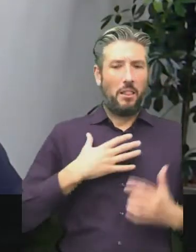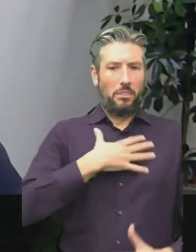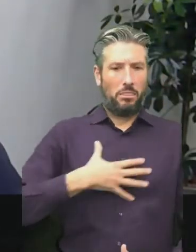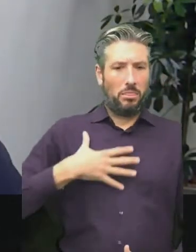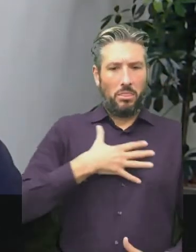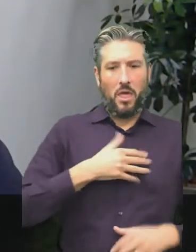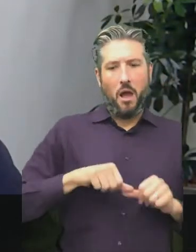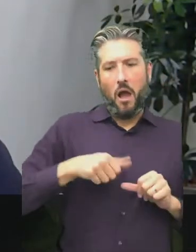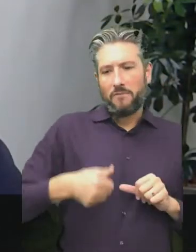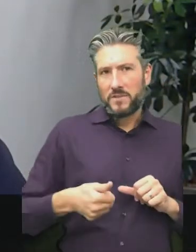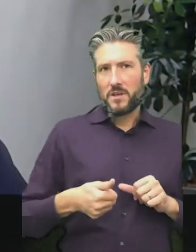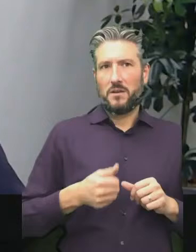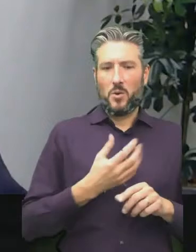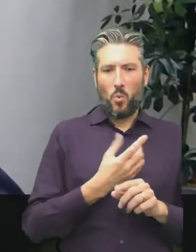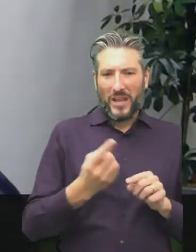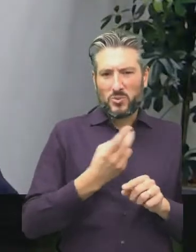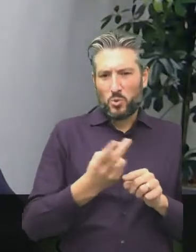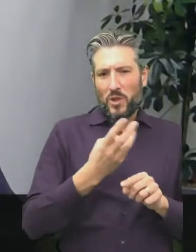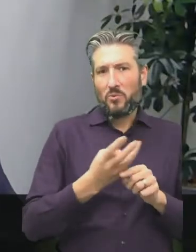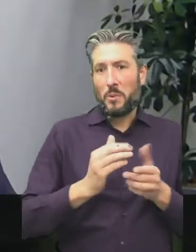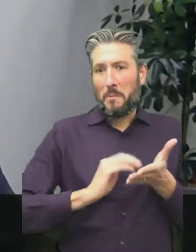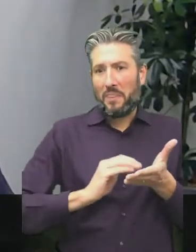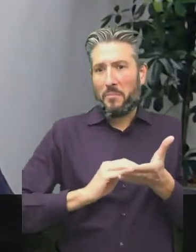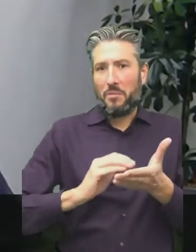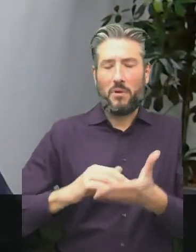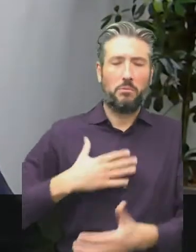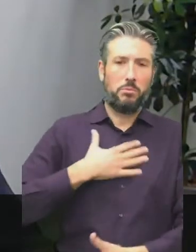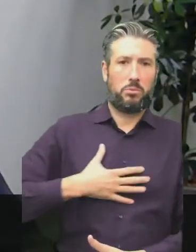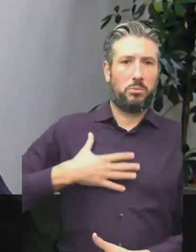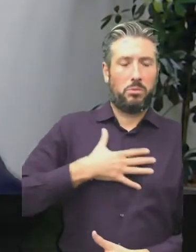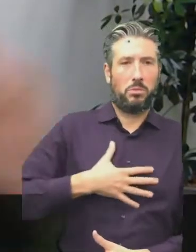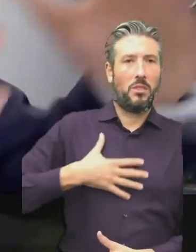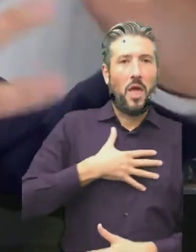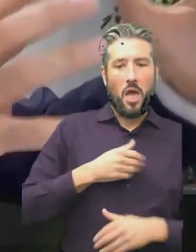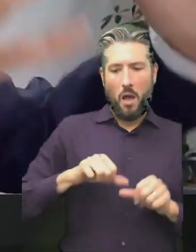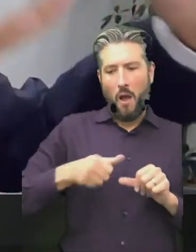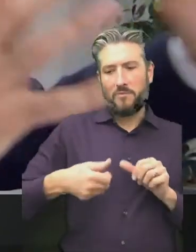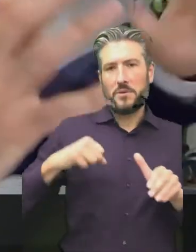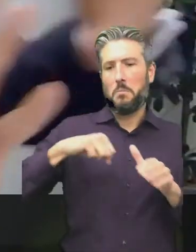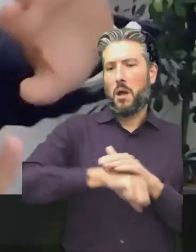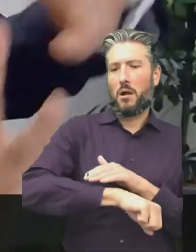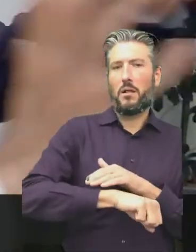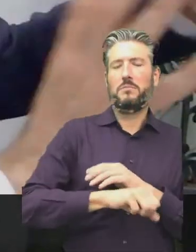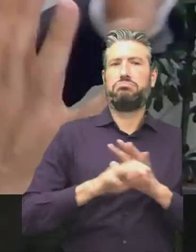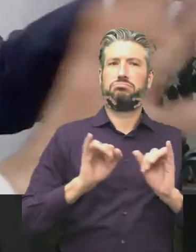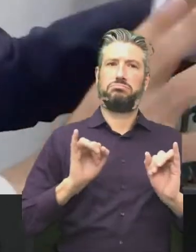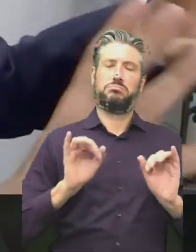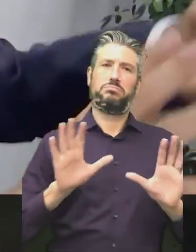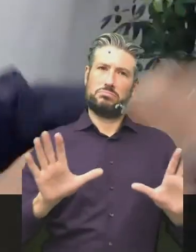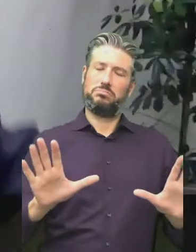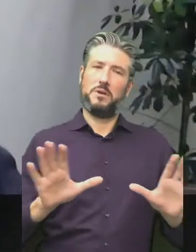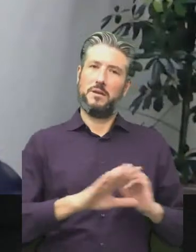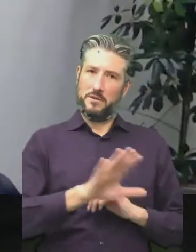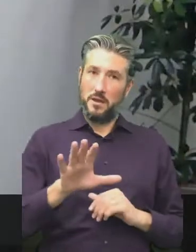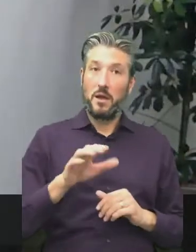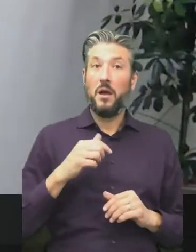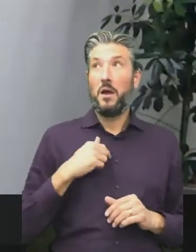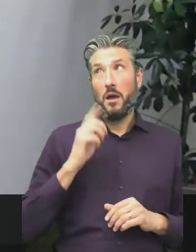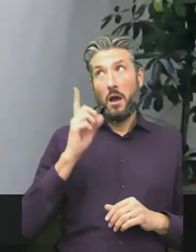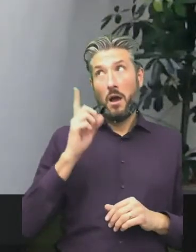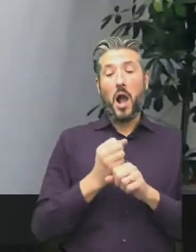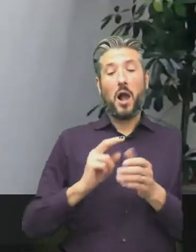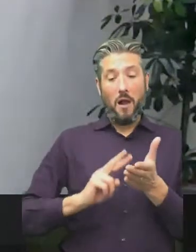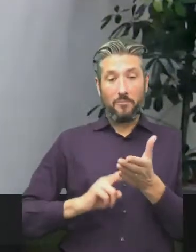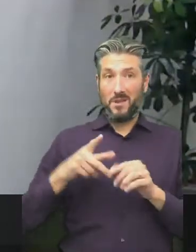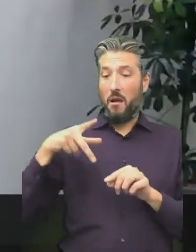after they've been burgled. So what we've done, Mohammed, is notwithstanding the £1 billion worth of cuts from the government, we from City